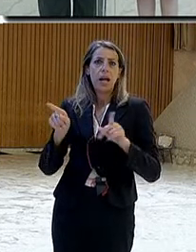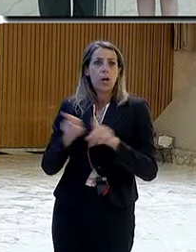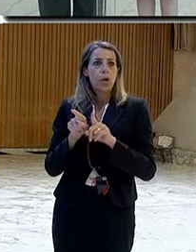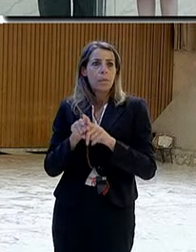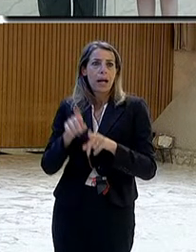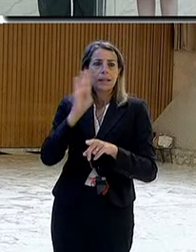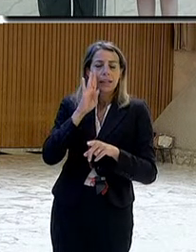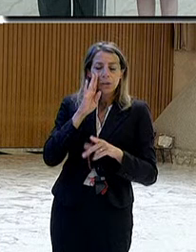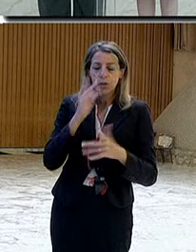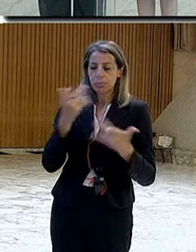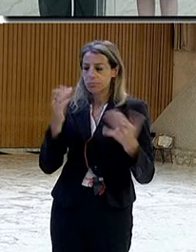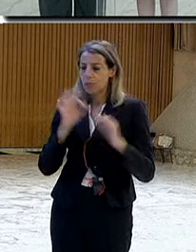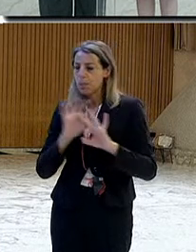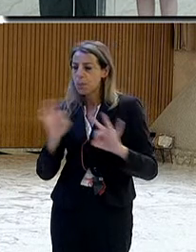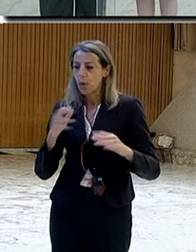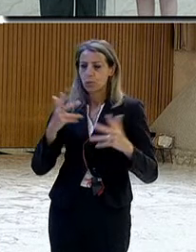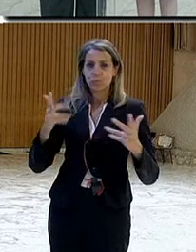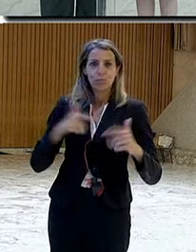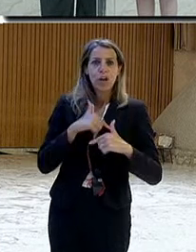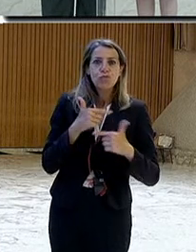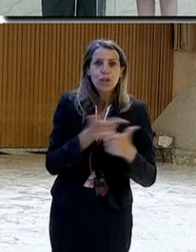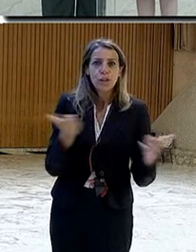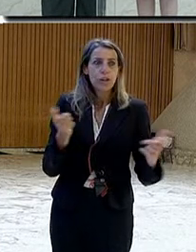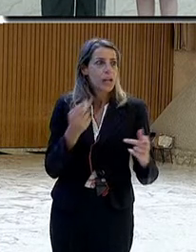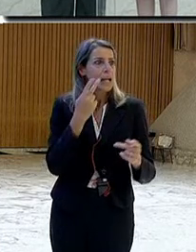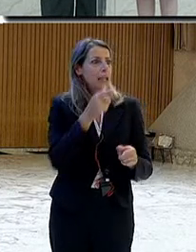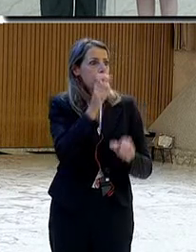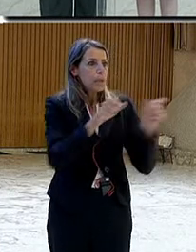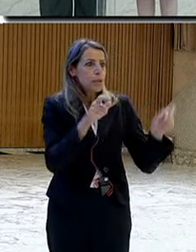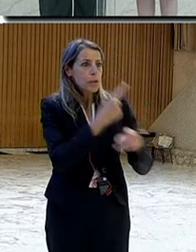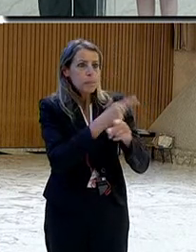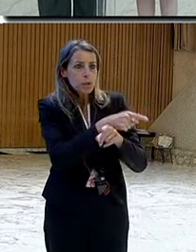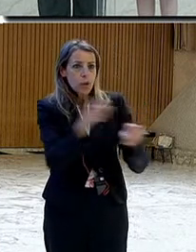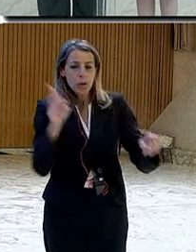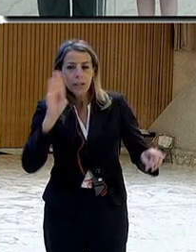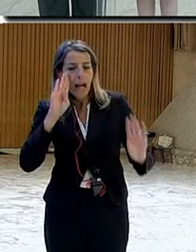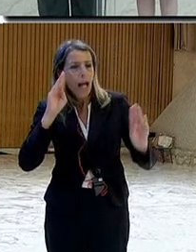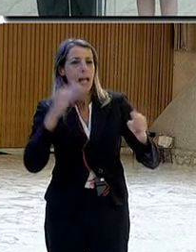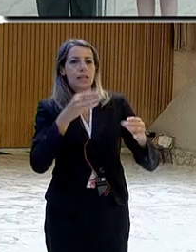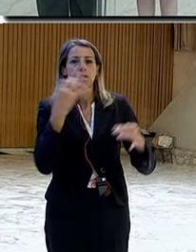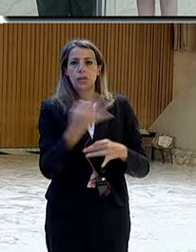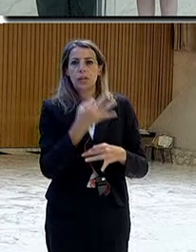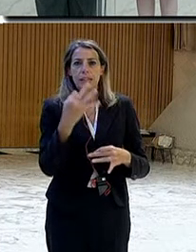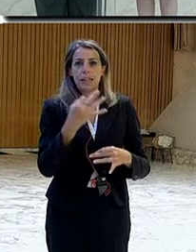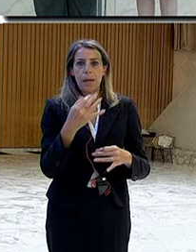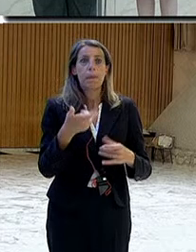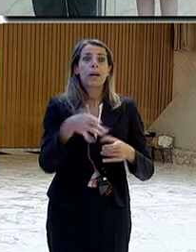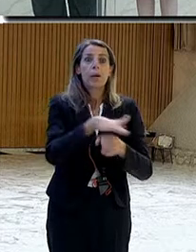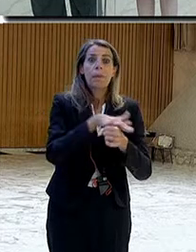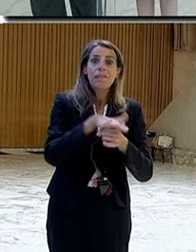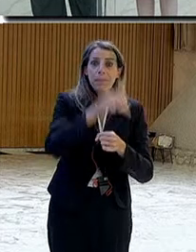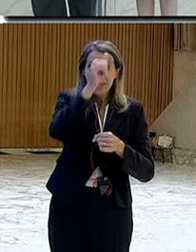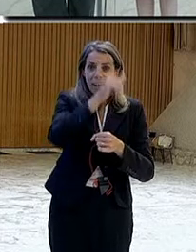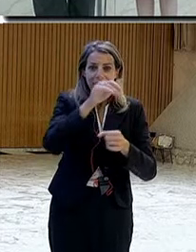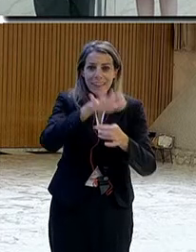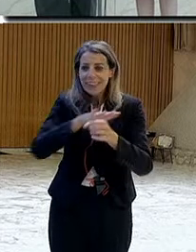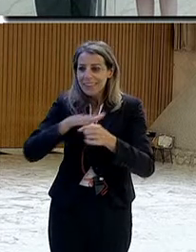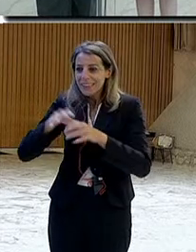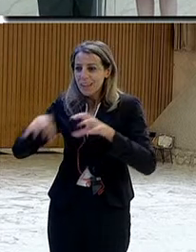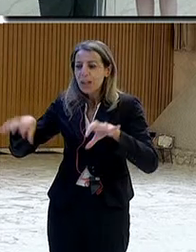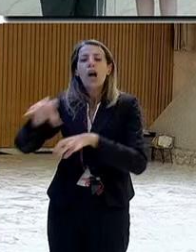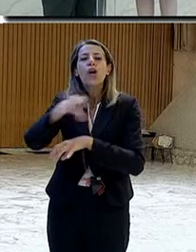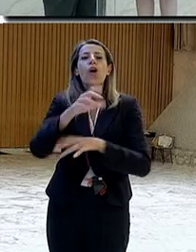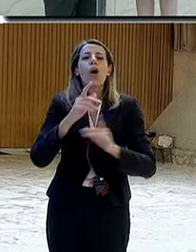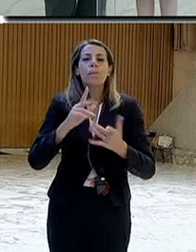attention to each other's needs, Christian families serve as icons of the Trinity, witnessing to the mutually self-giving love that flows from the heart